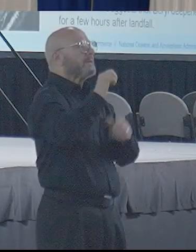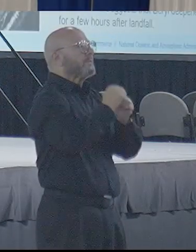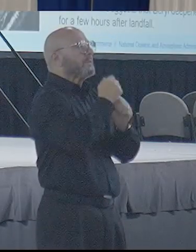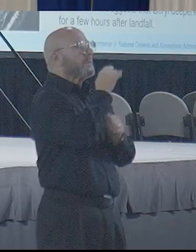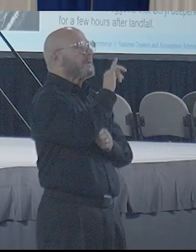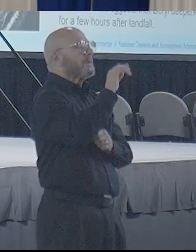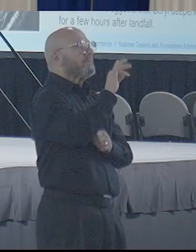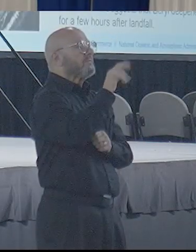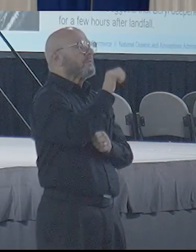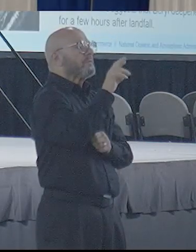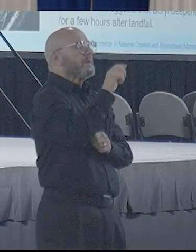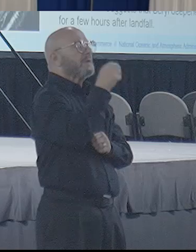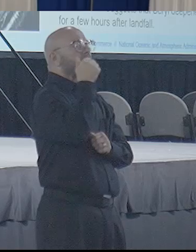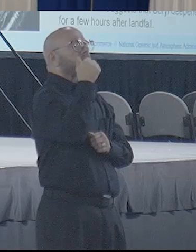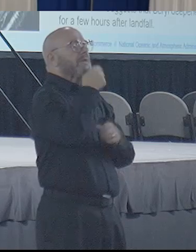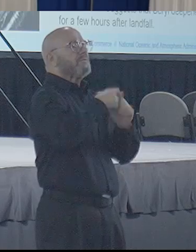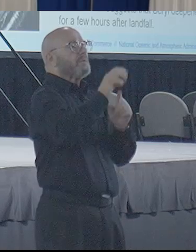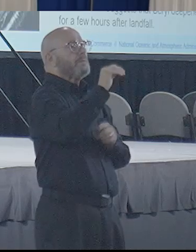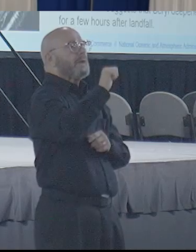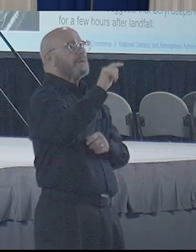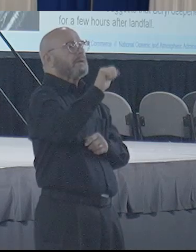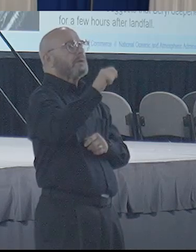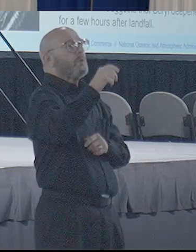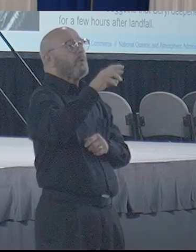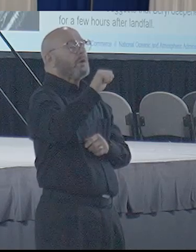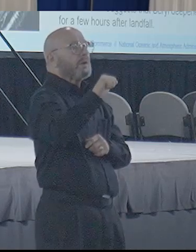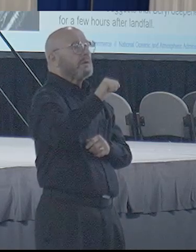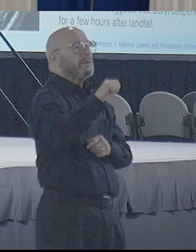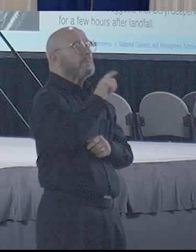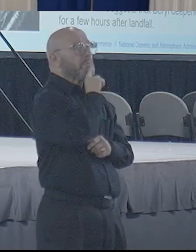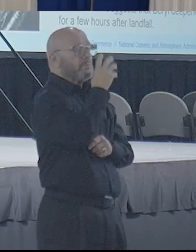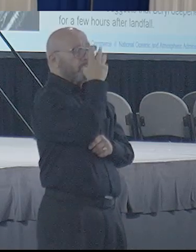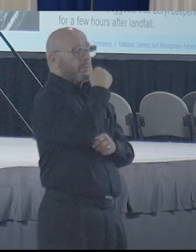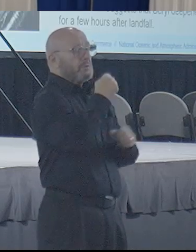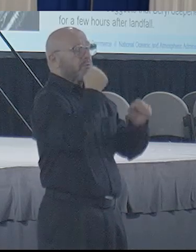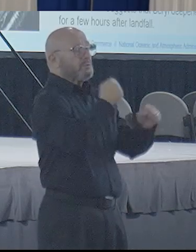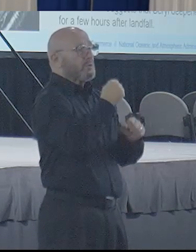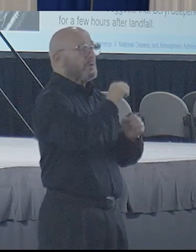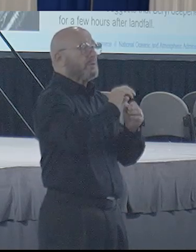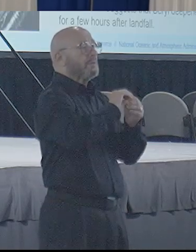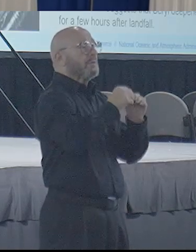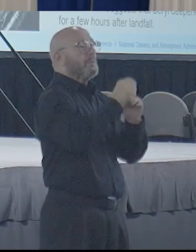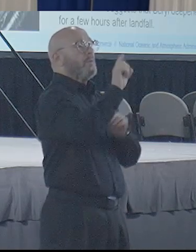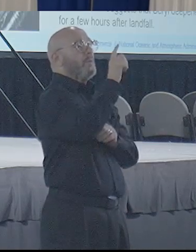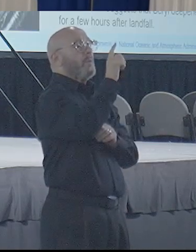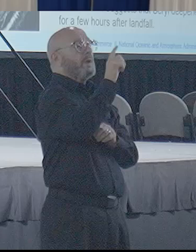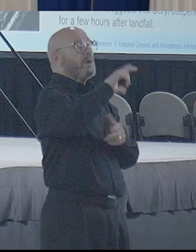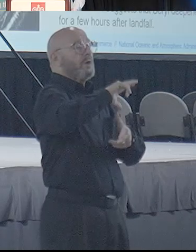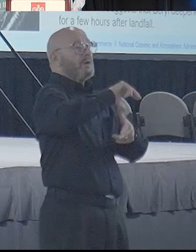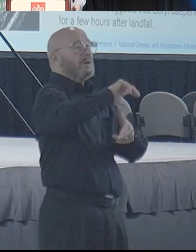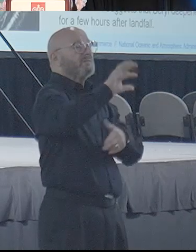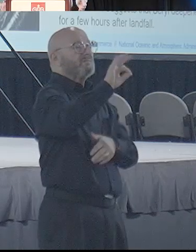near Matagorda with maximum sustained winds of 90 miles per hour, making it a pretty strong Category 1 hurricane on the Saffir-Simpson